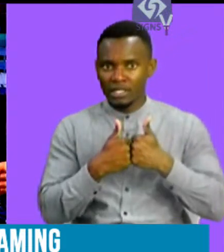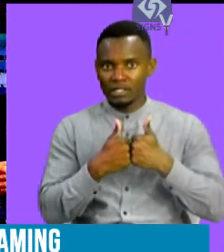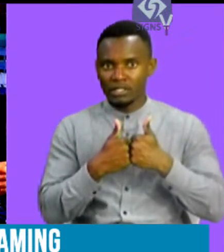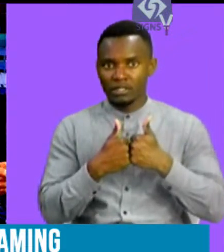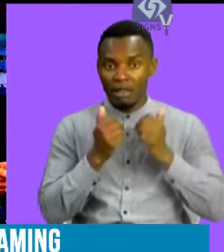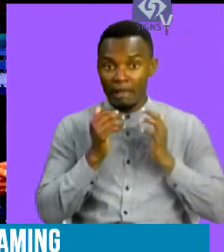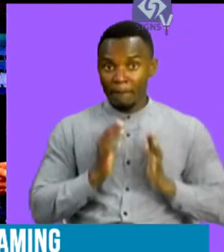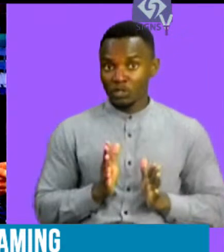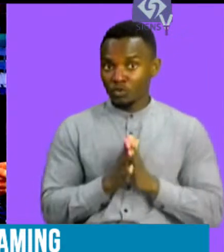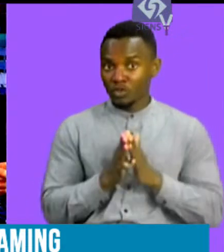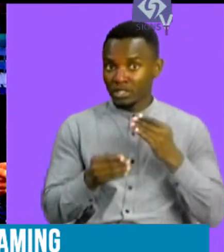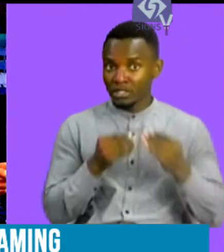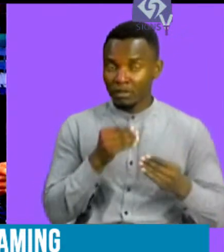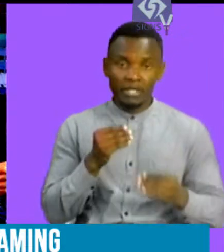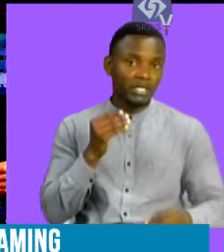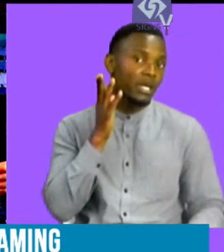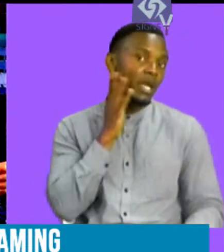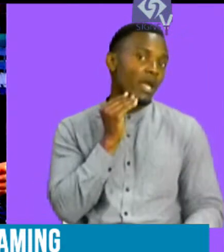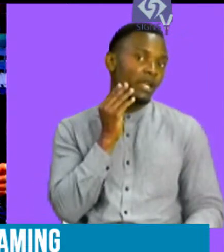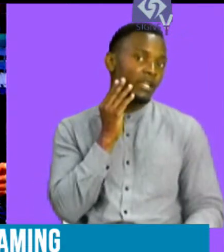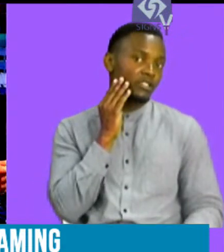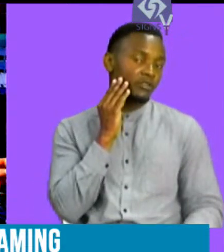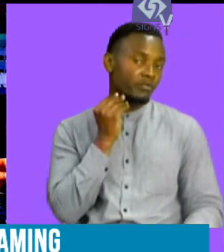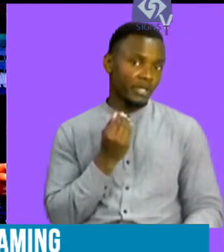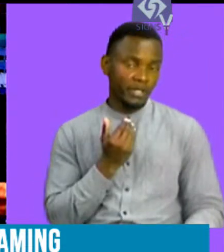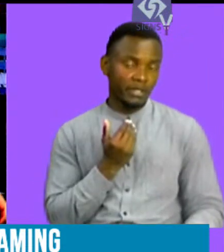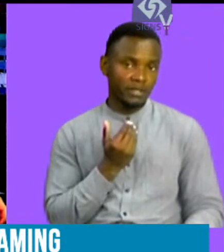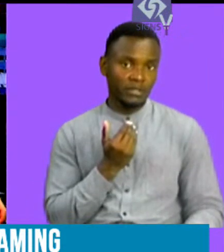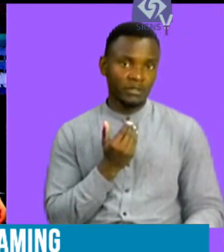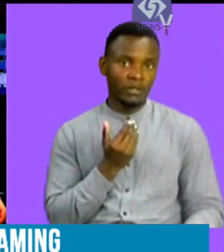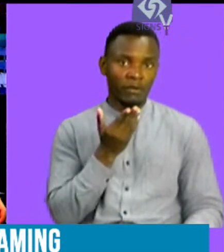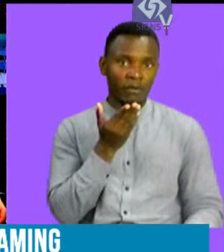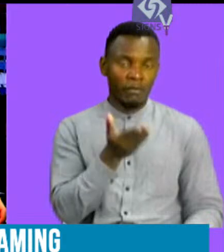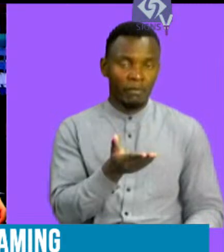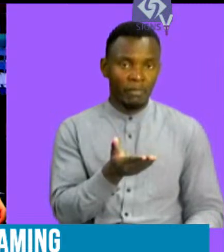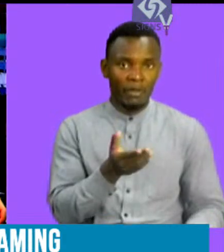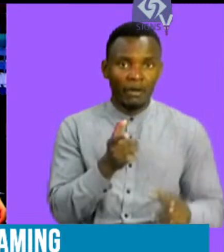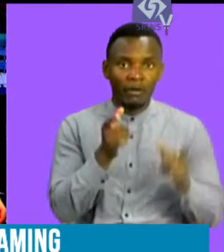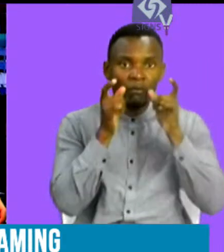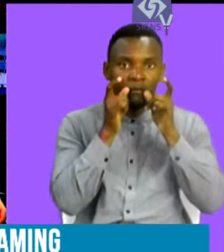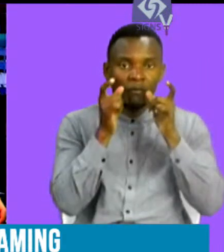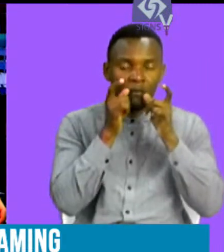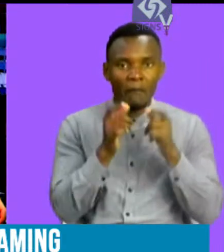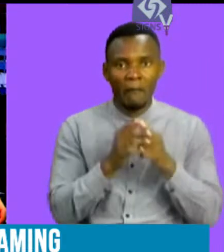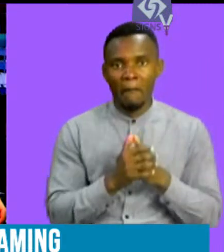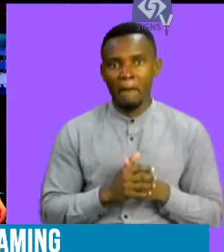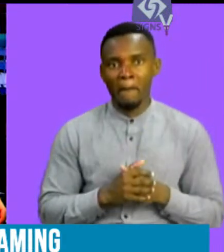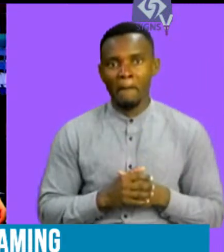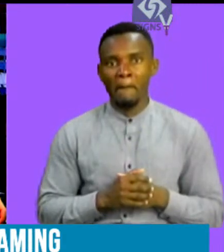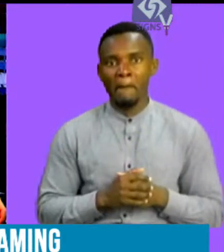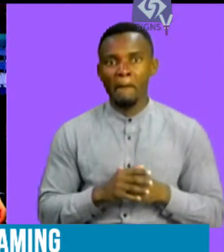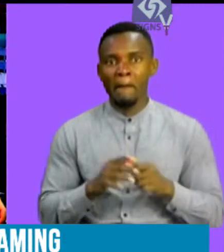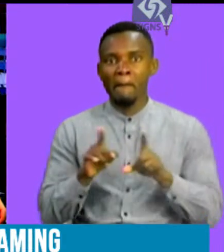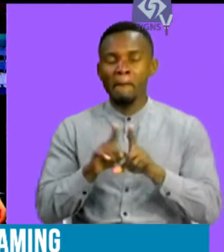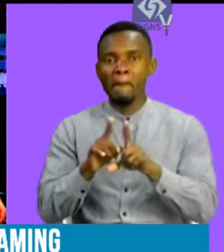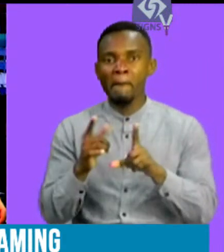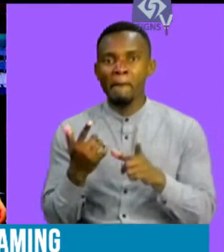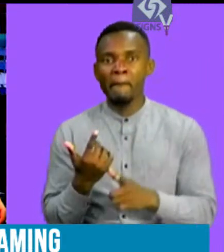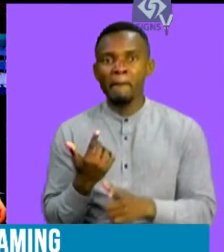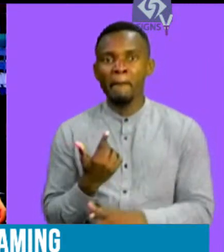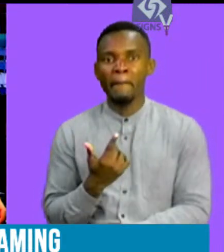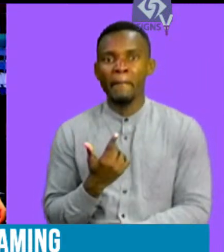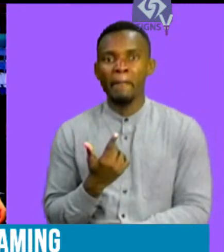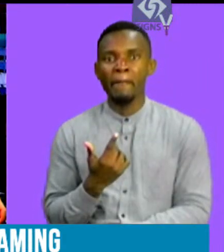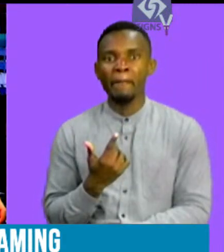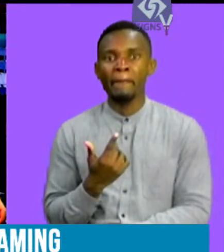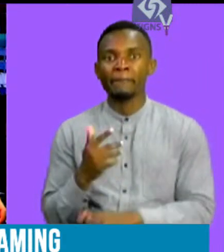disabilities face in the advent of or in relation to HIV and AIDS, and which are some of and